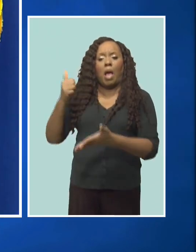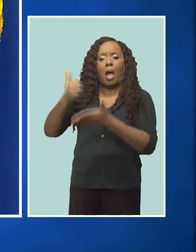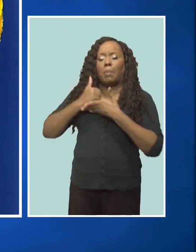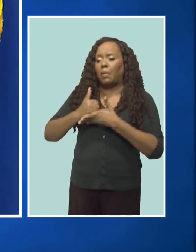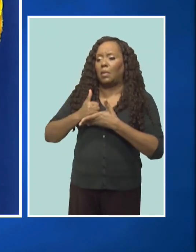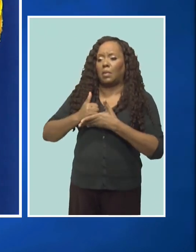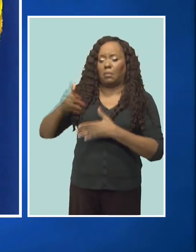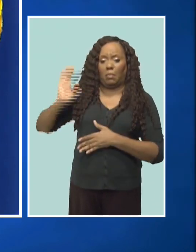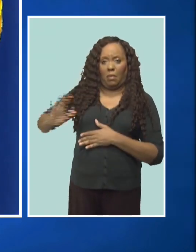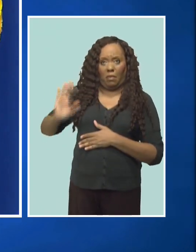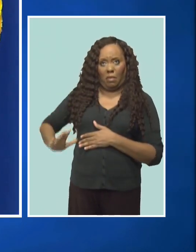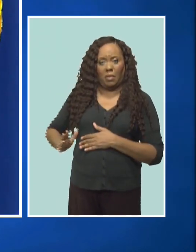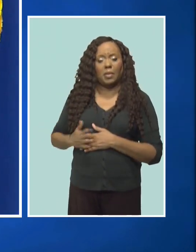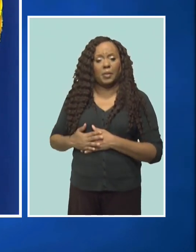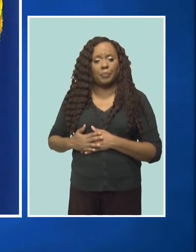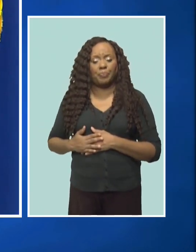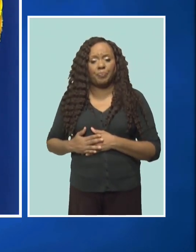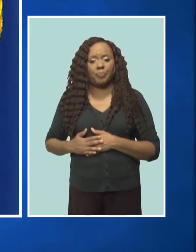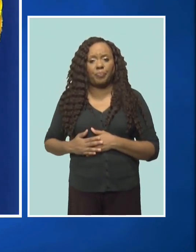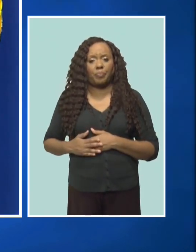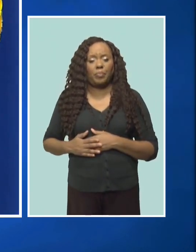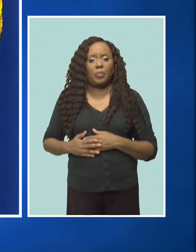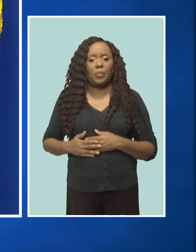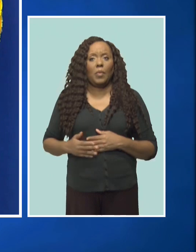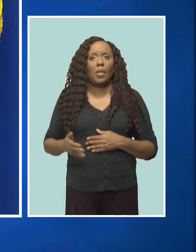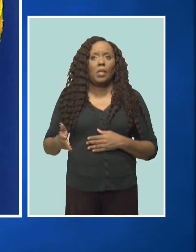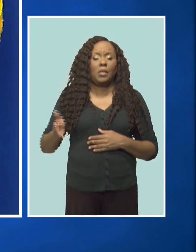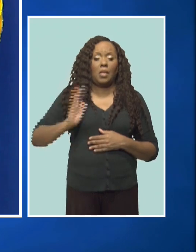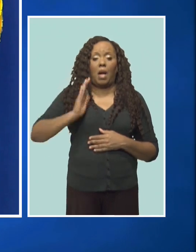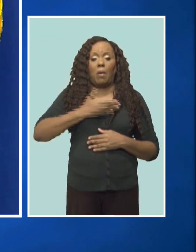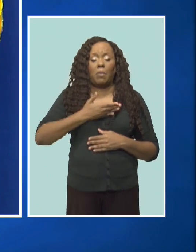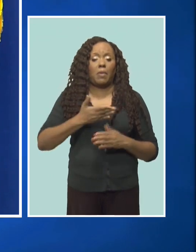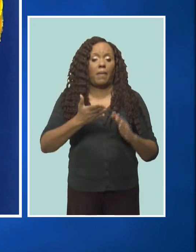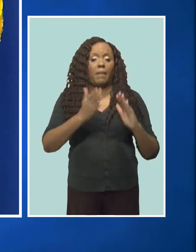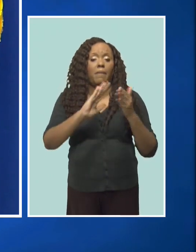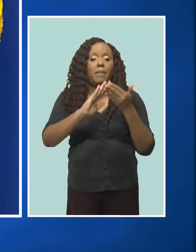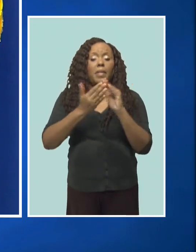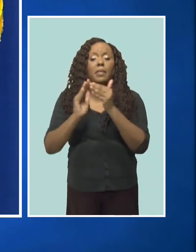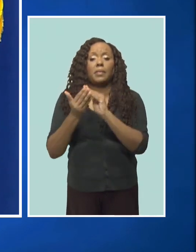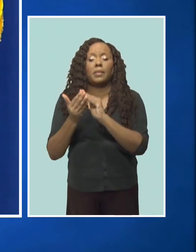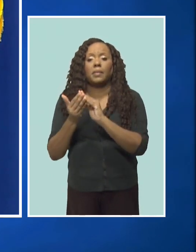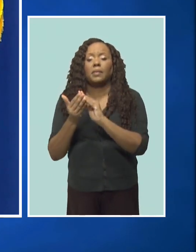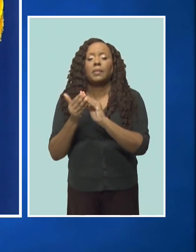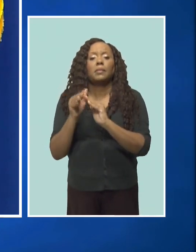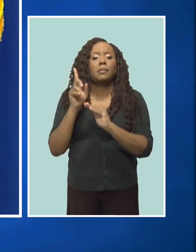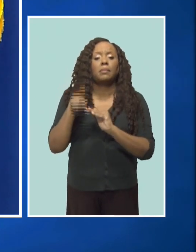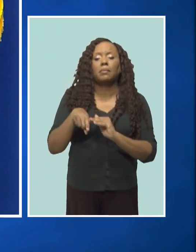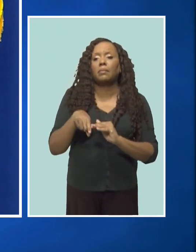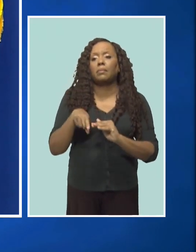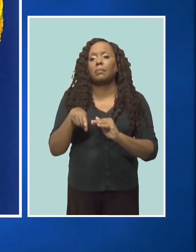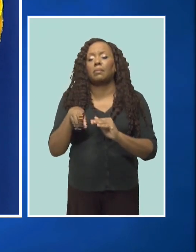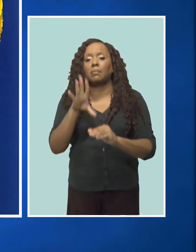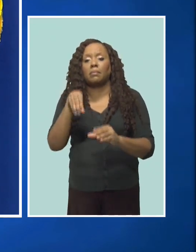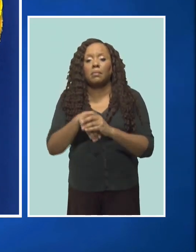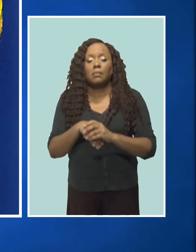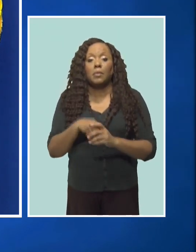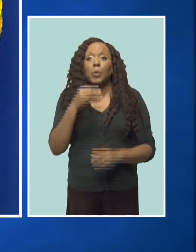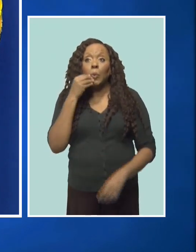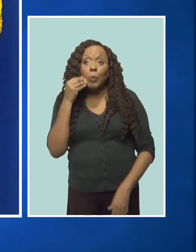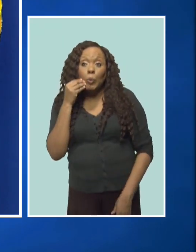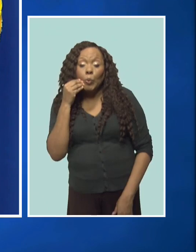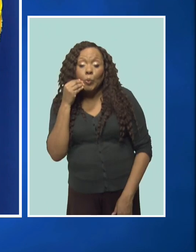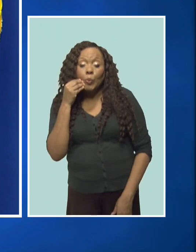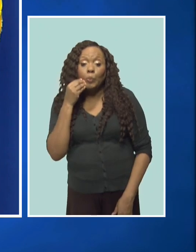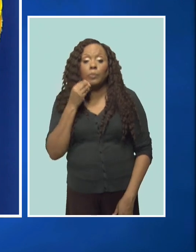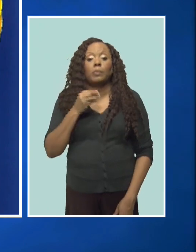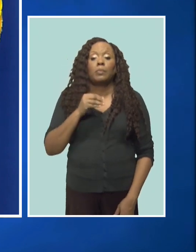that the villages in our context must embrace not only the home and the immediate community where